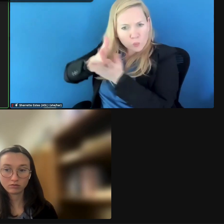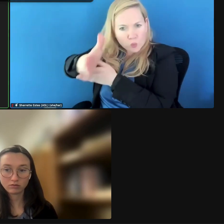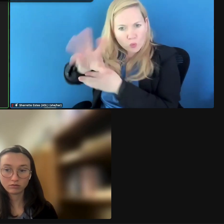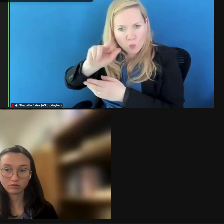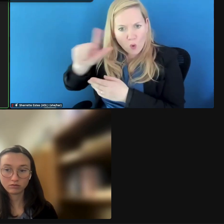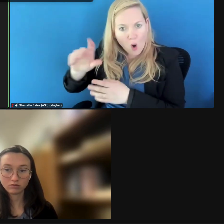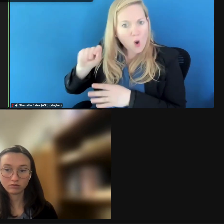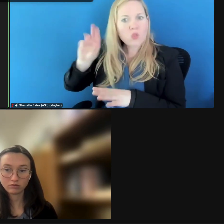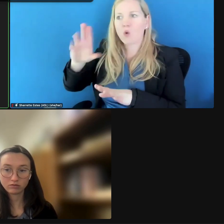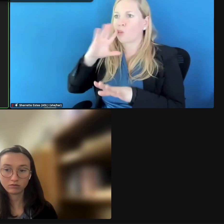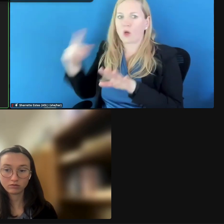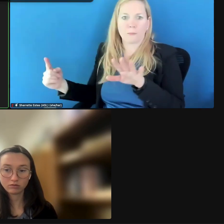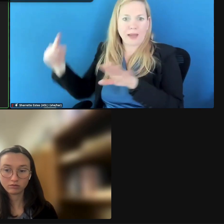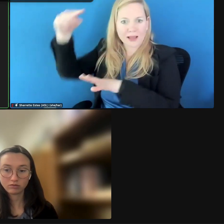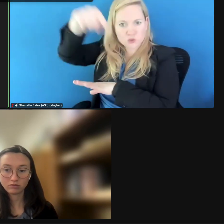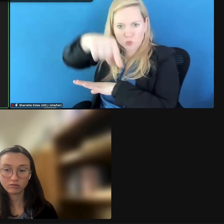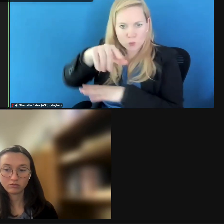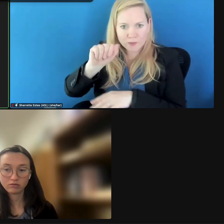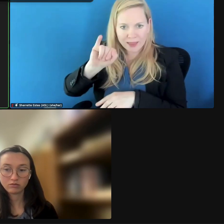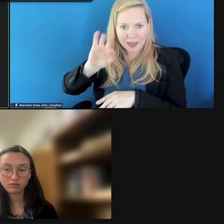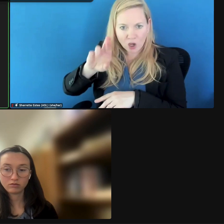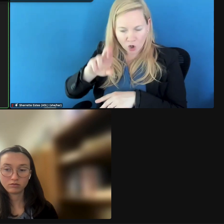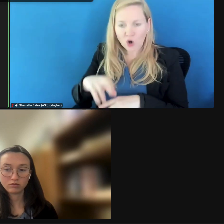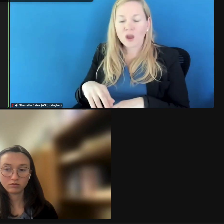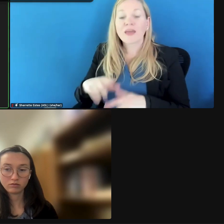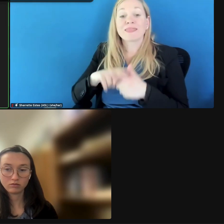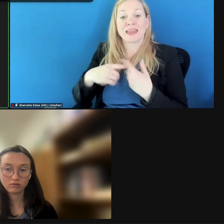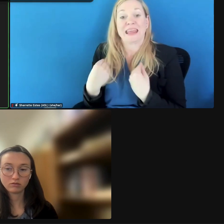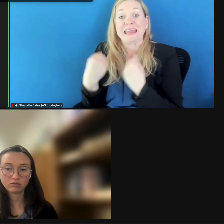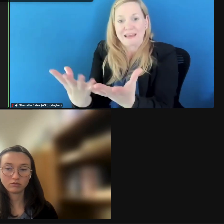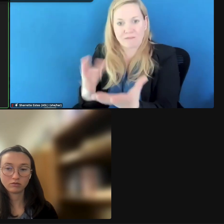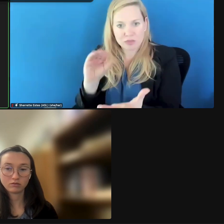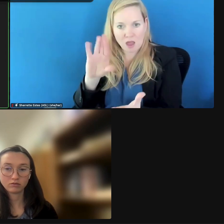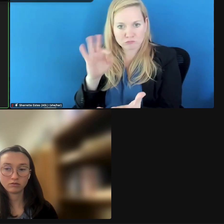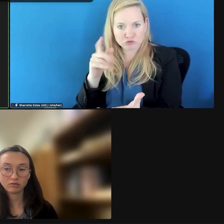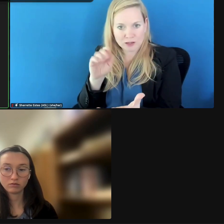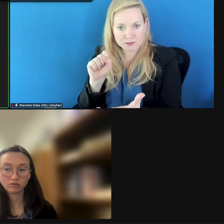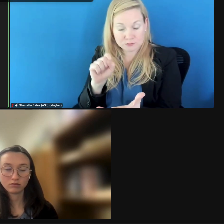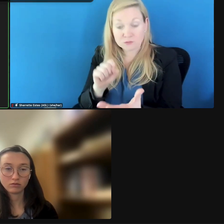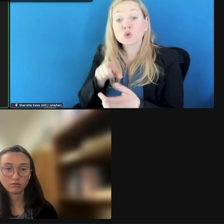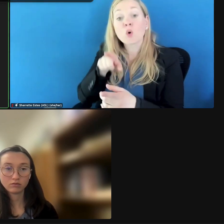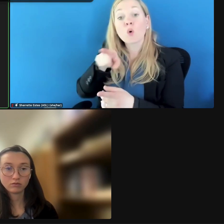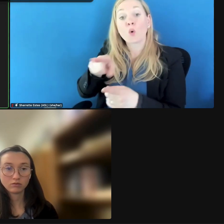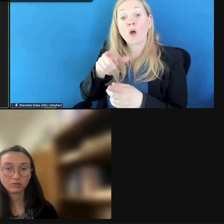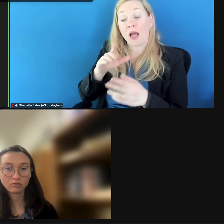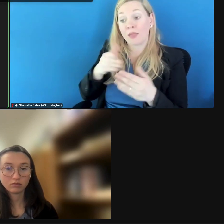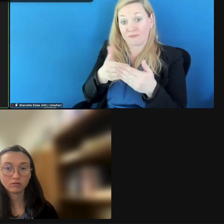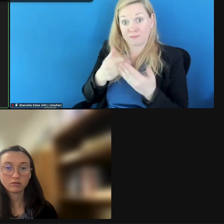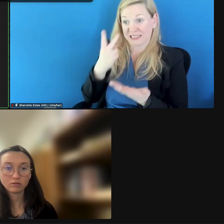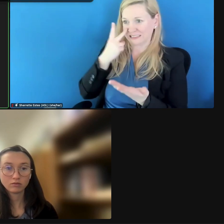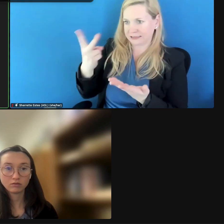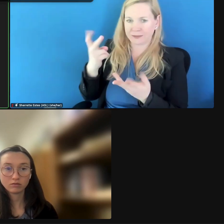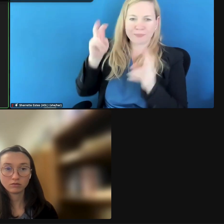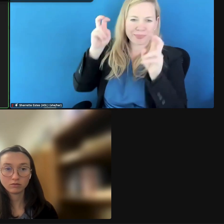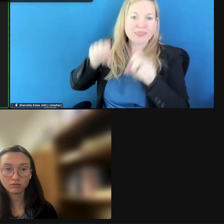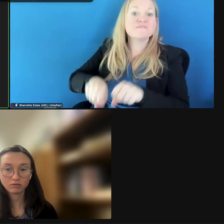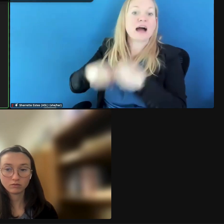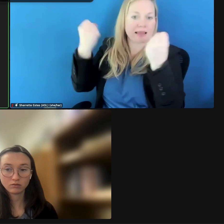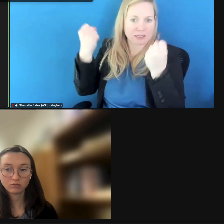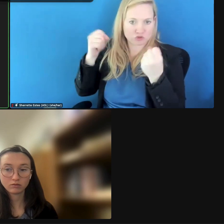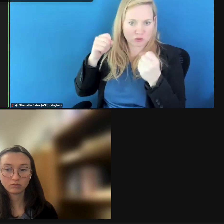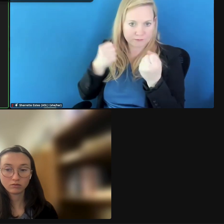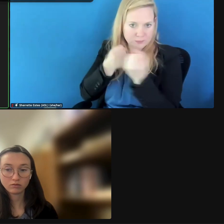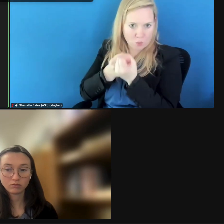the objects. And I think the finding is that after seeing a violation of support,